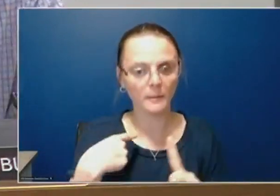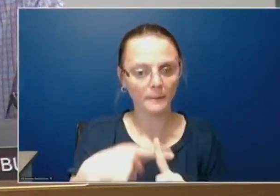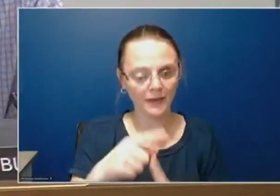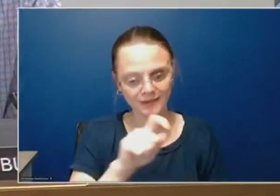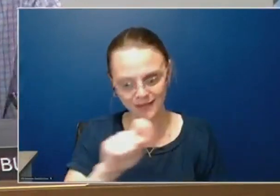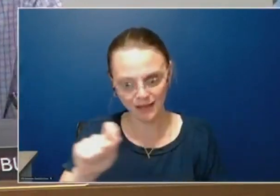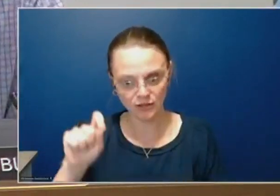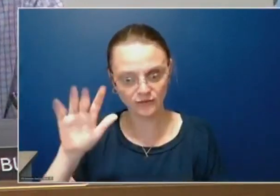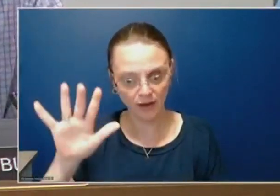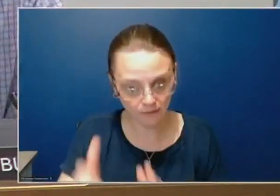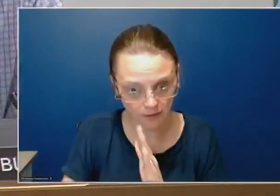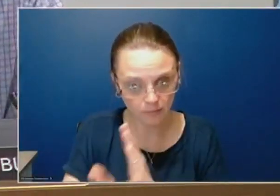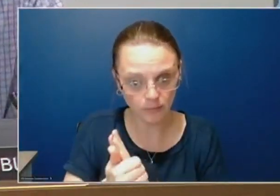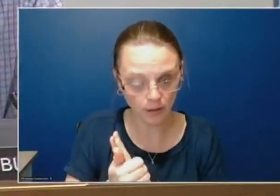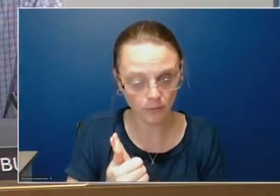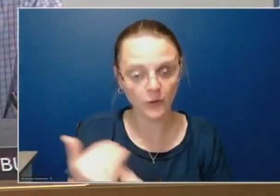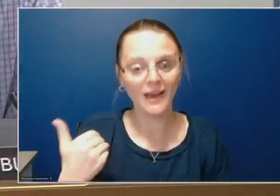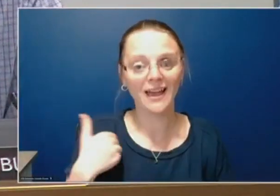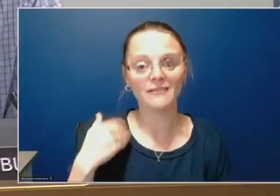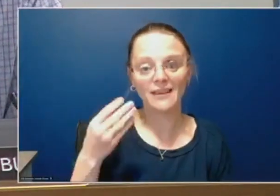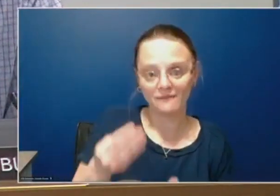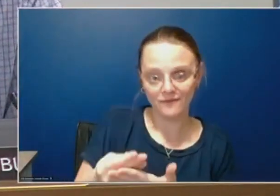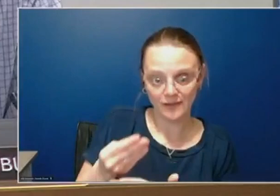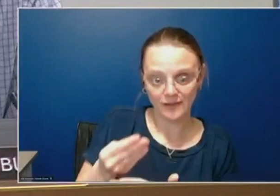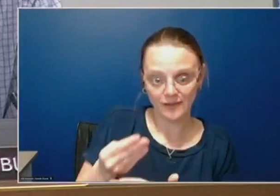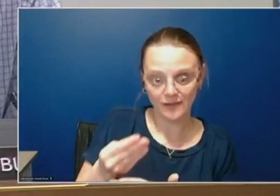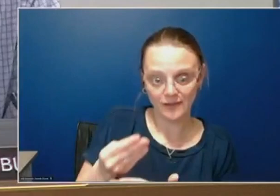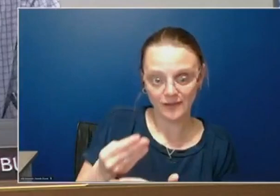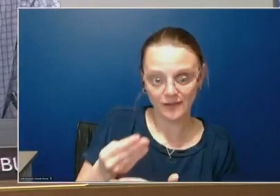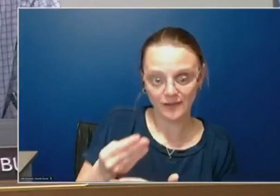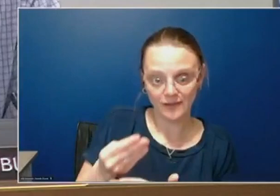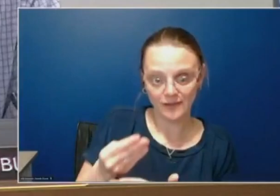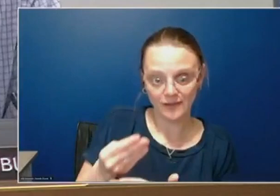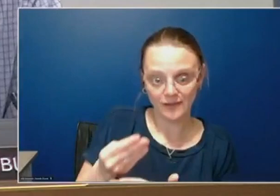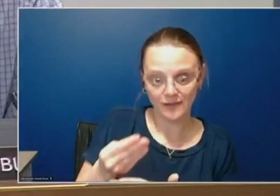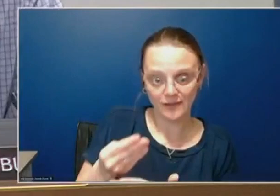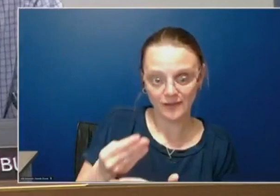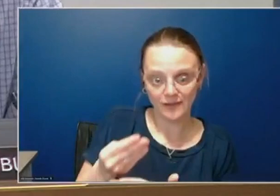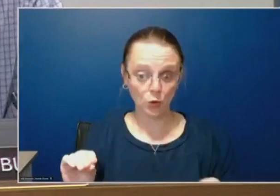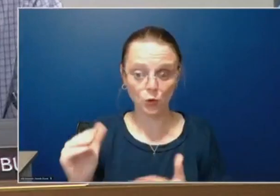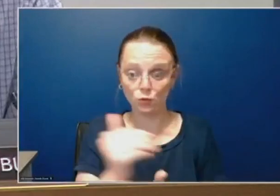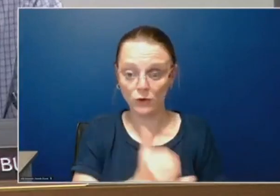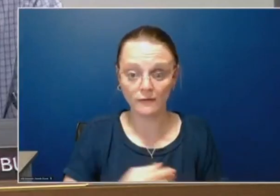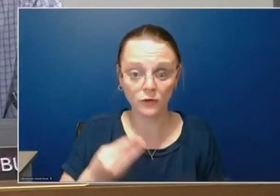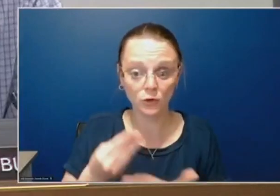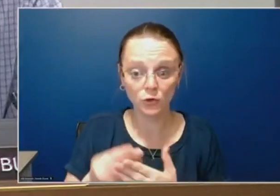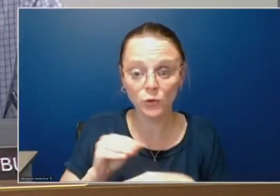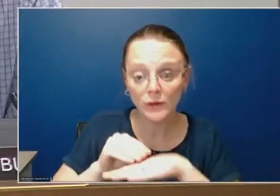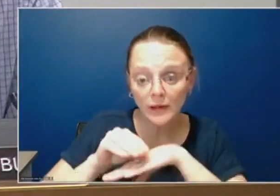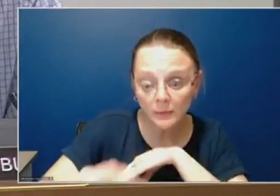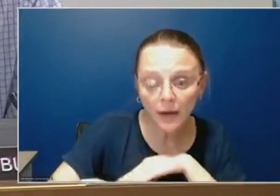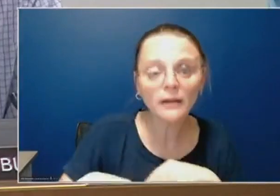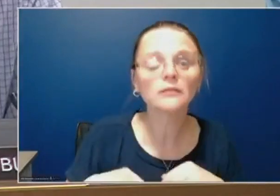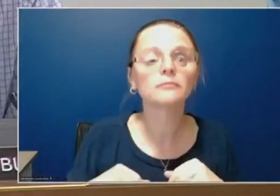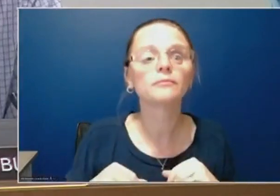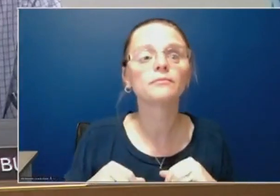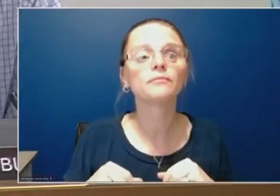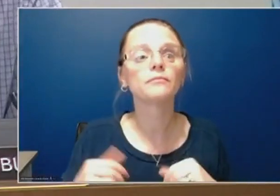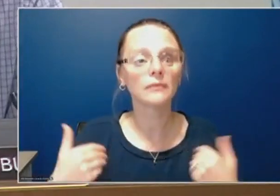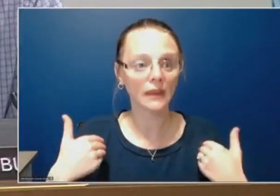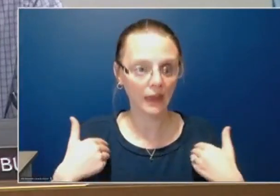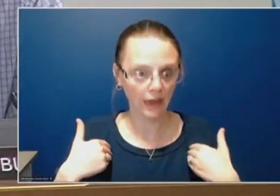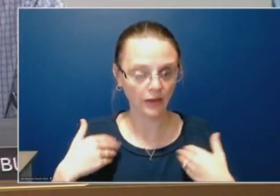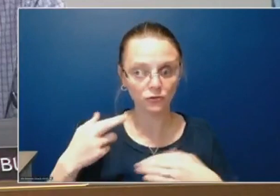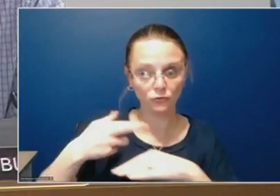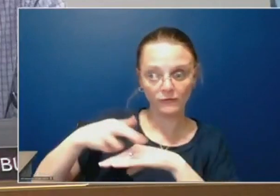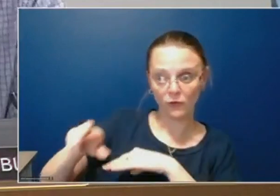amendment, there has been a fiscal impact statement that has been issued. There is no revenue impact, and the measure does have a subsequent referral to the